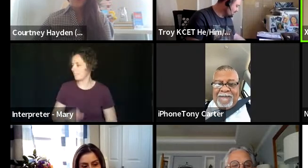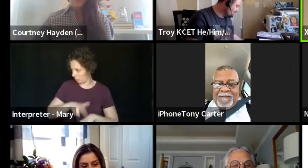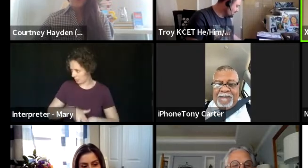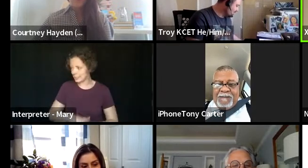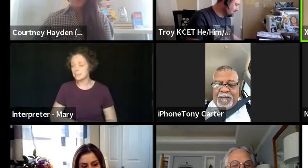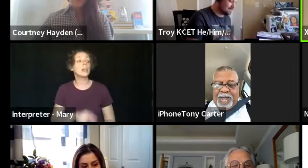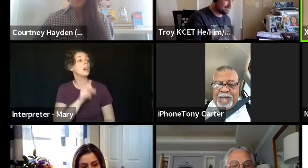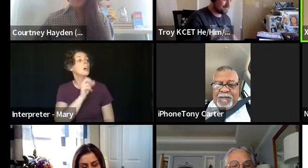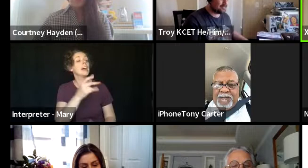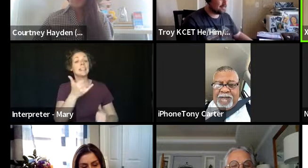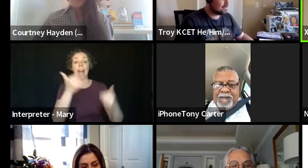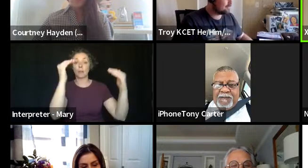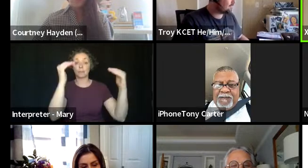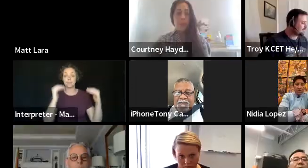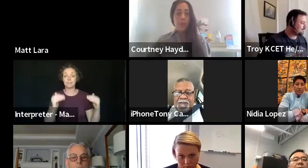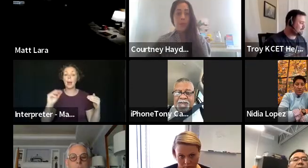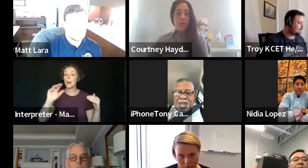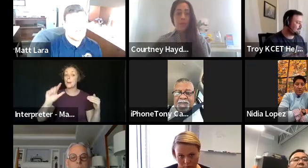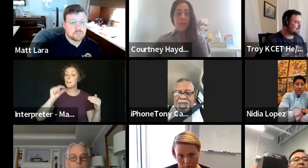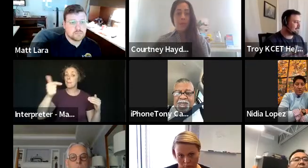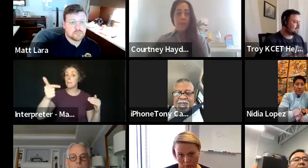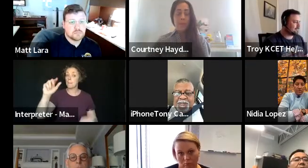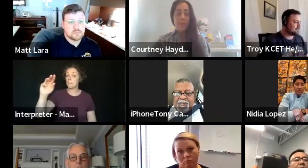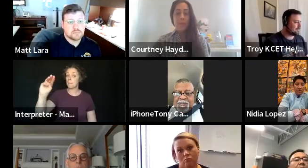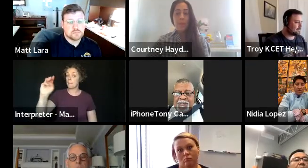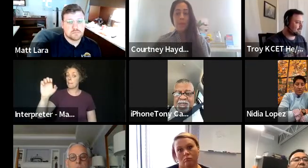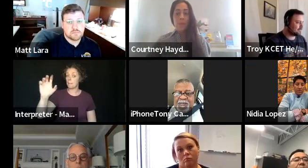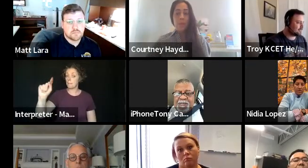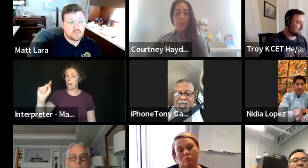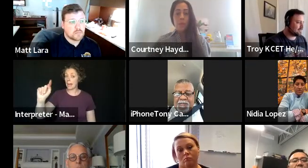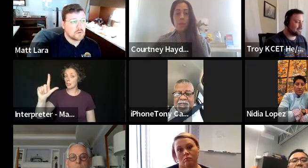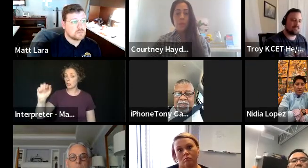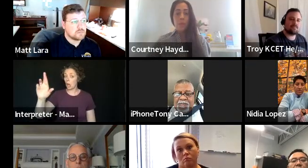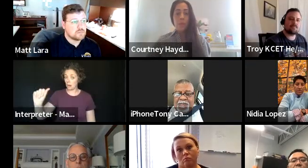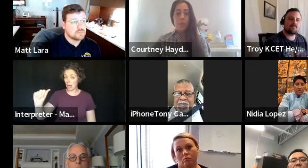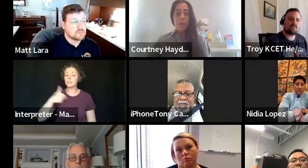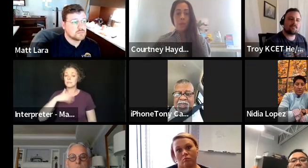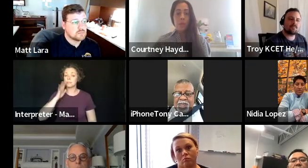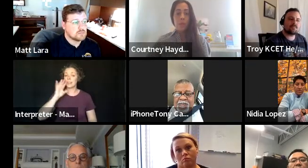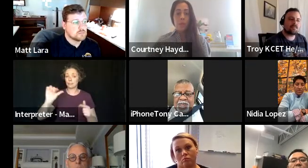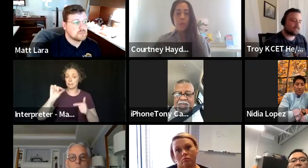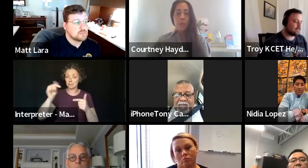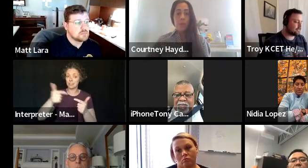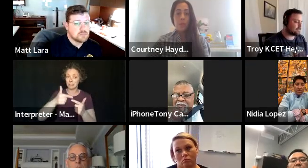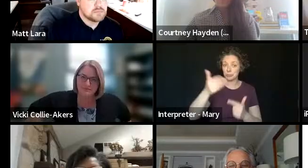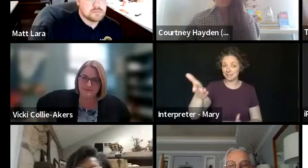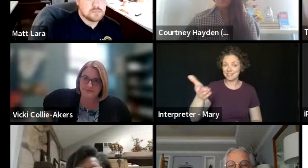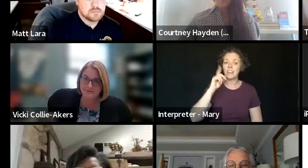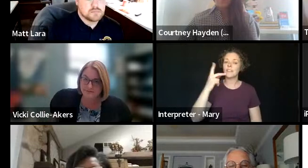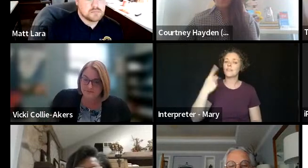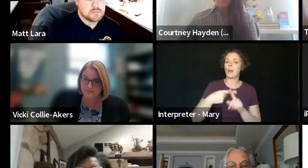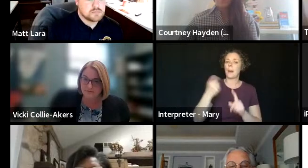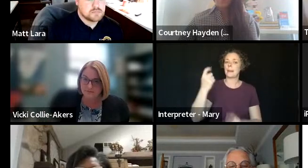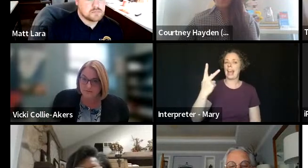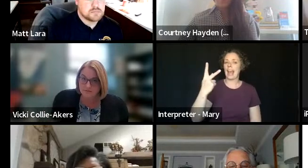Okay, now I'm going to pass the floor to Matt Lara, Director of Communications and Legislative Affairs for KDHE, for a